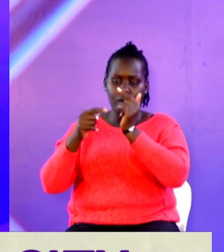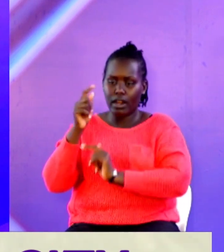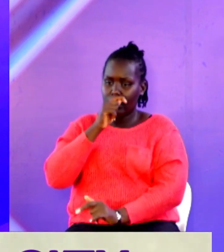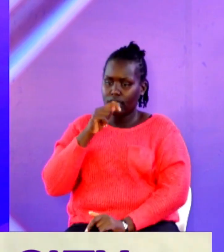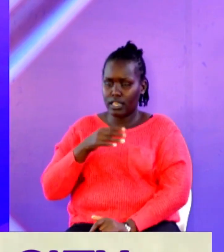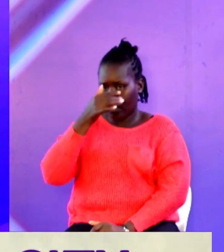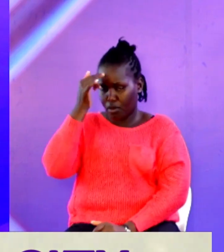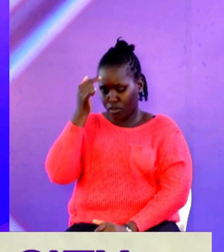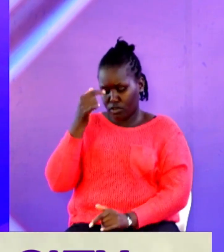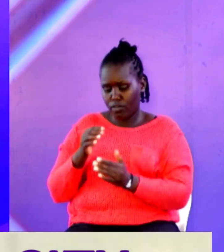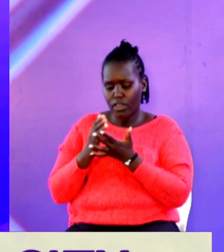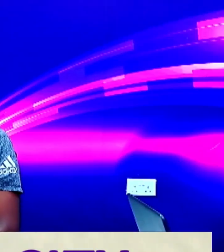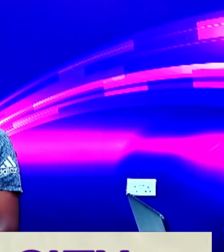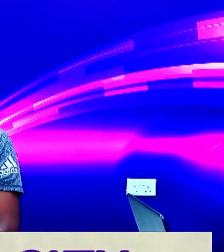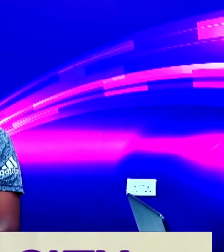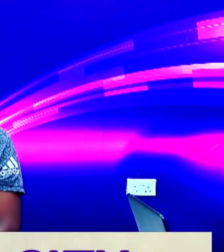midfield?